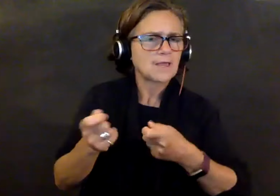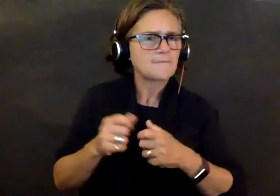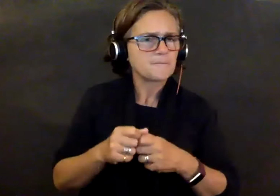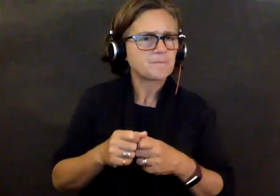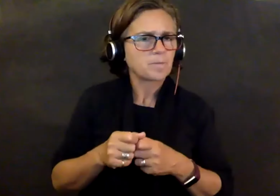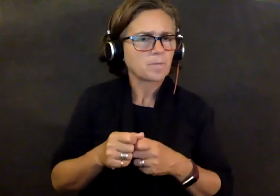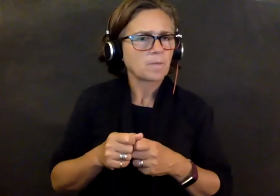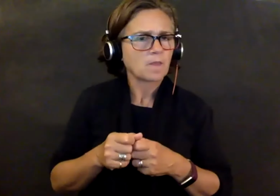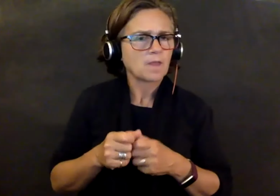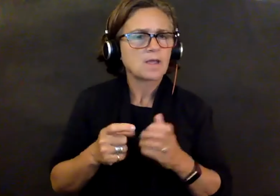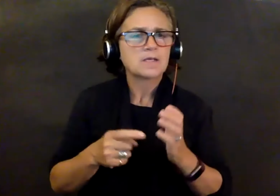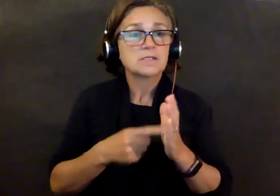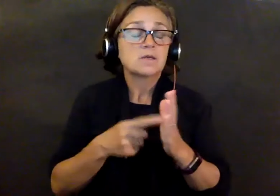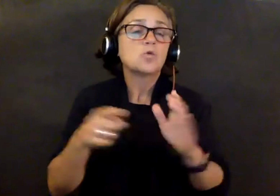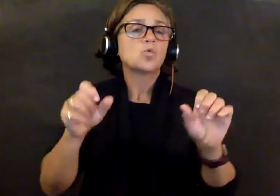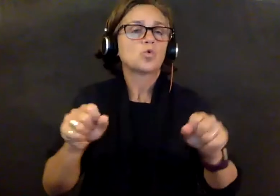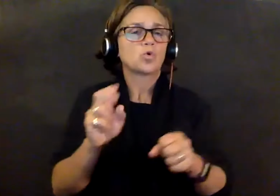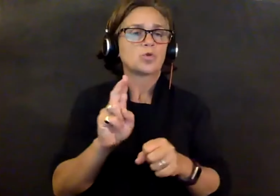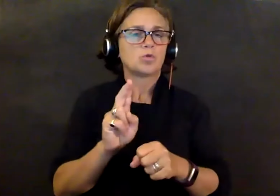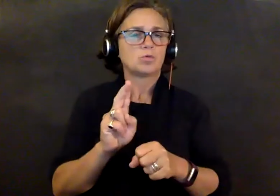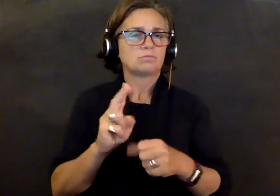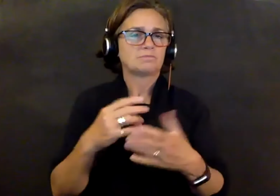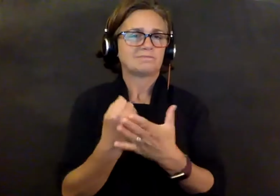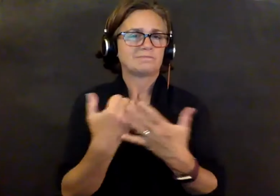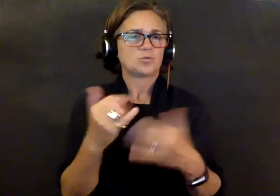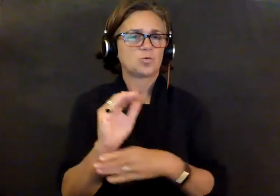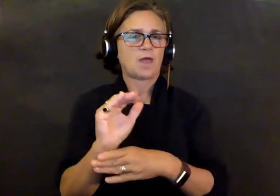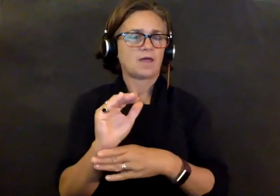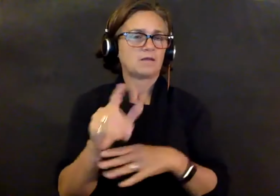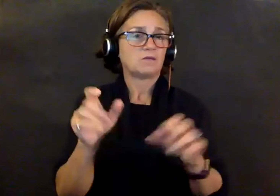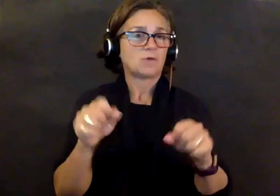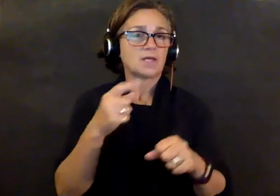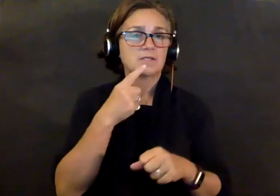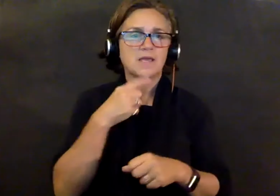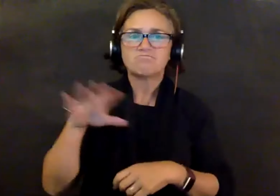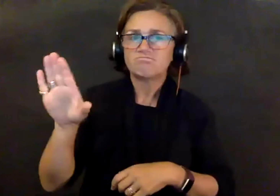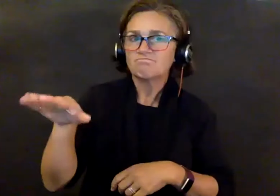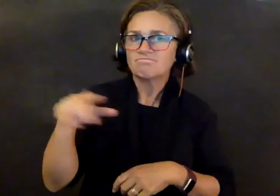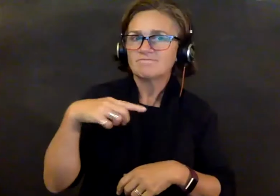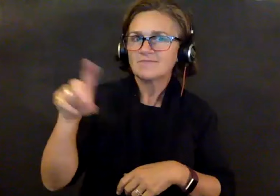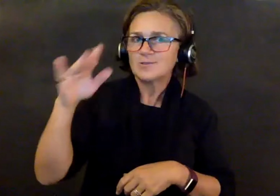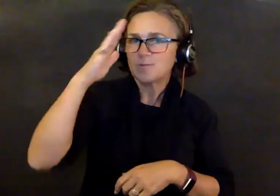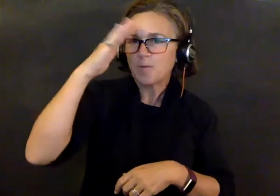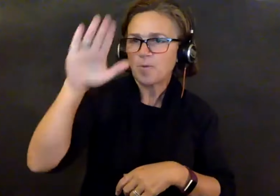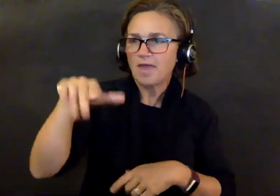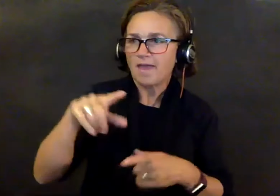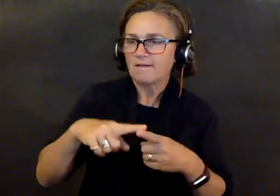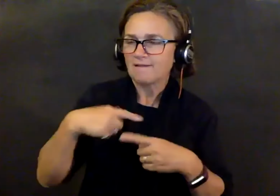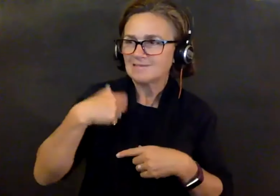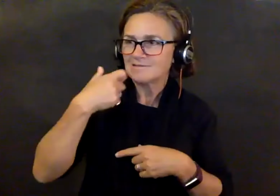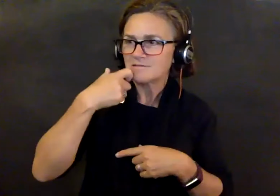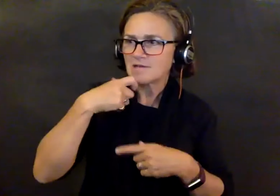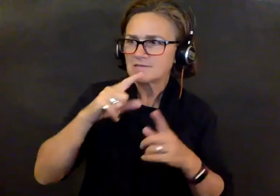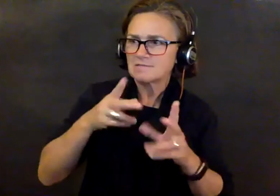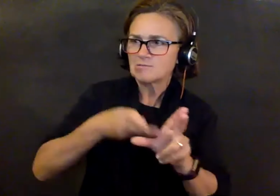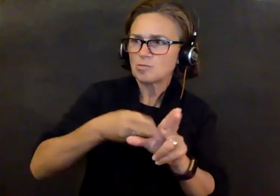do that. So, or a segue to do it. So you can even use this, and I'll do this sometimes with my kids. It may or